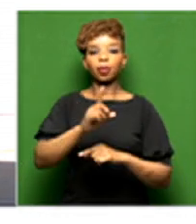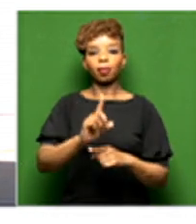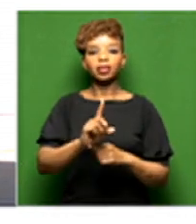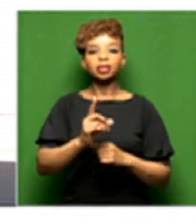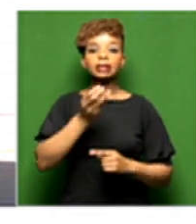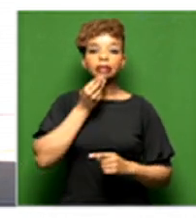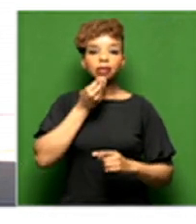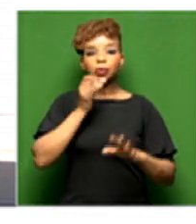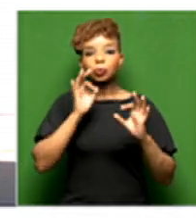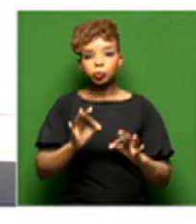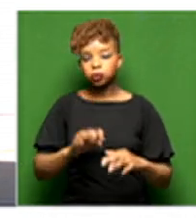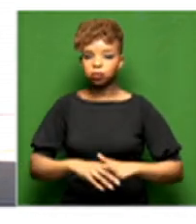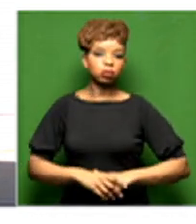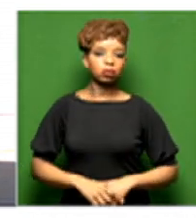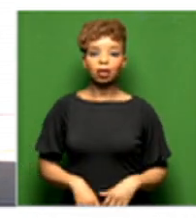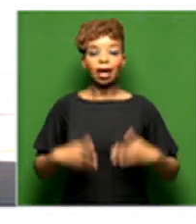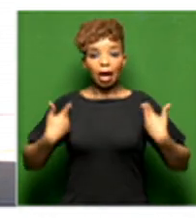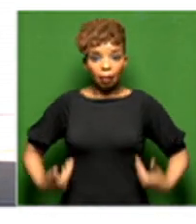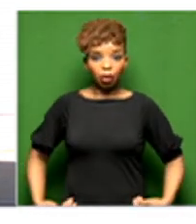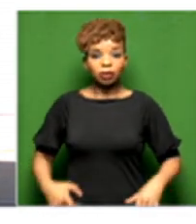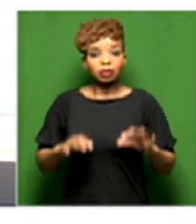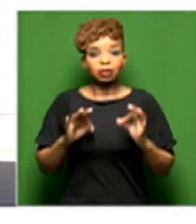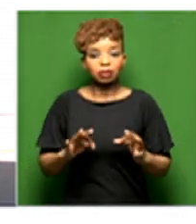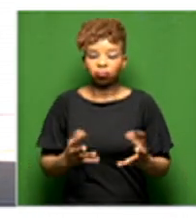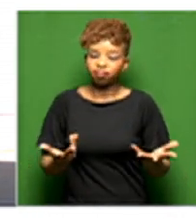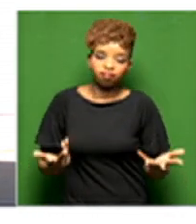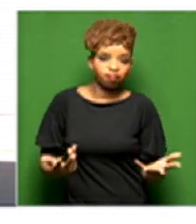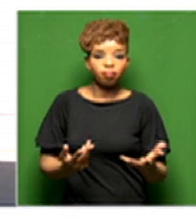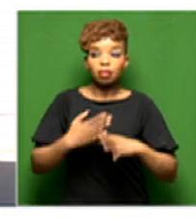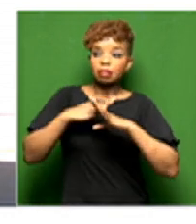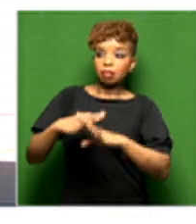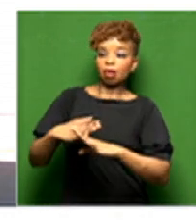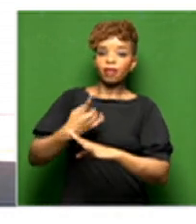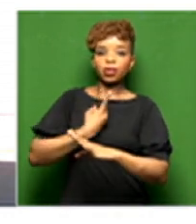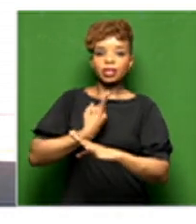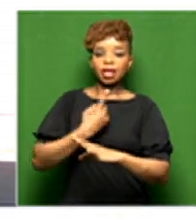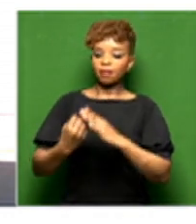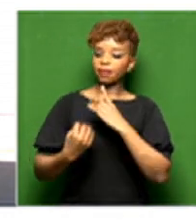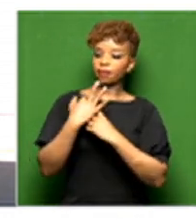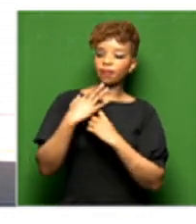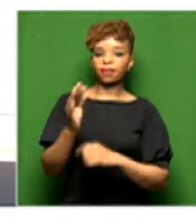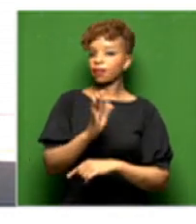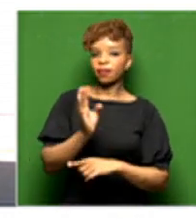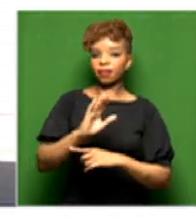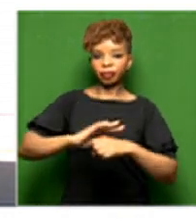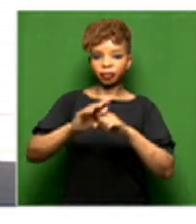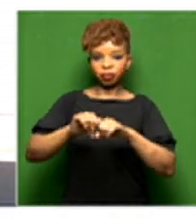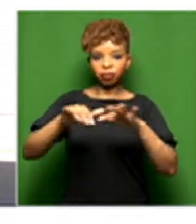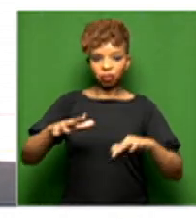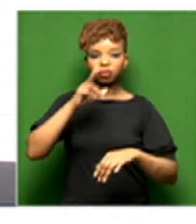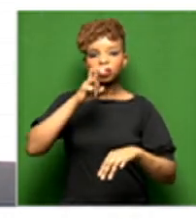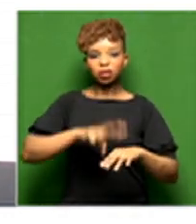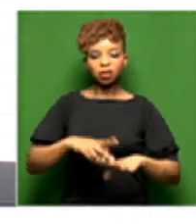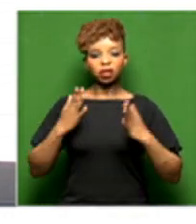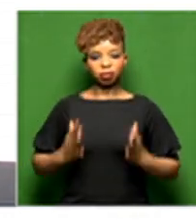have a healthy body and to defend yourself against infections like Corona, you have to have an immune system that can handle these types